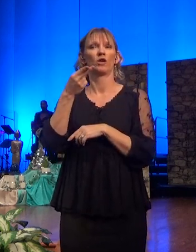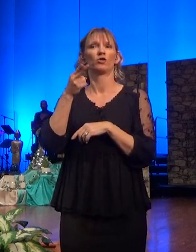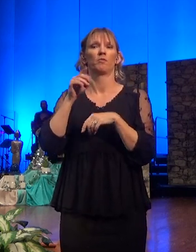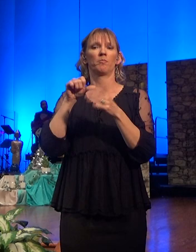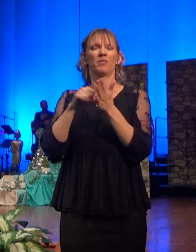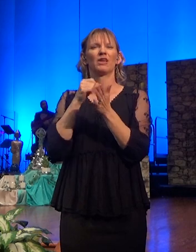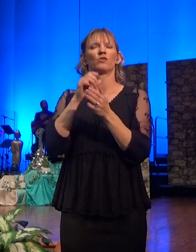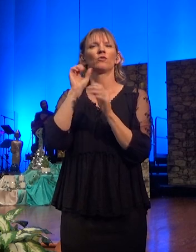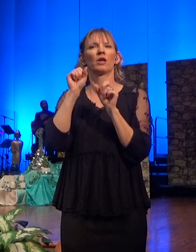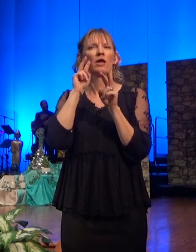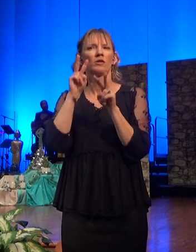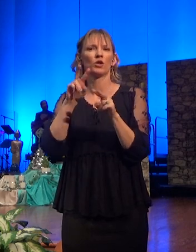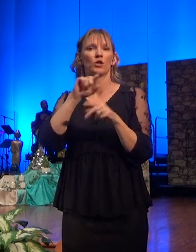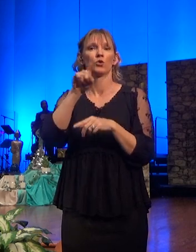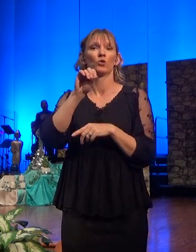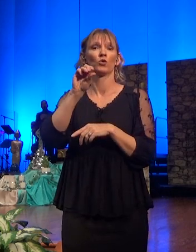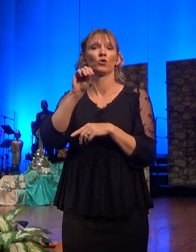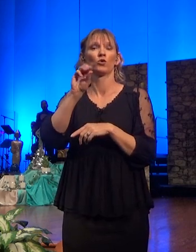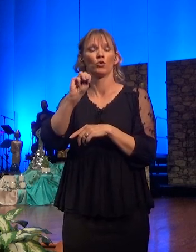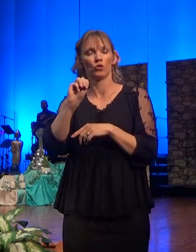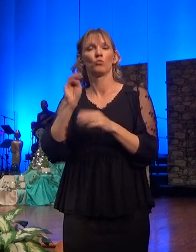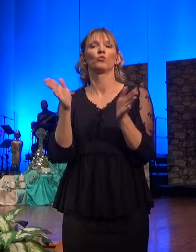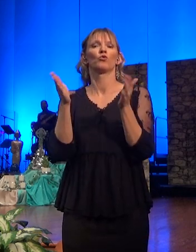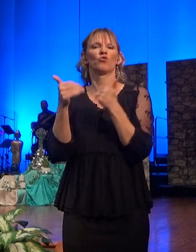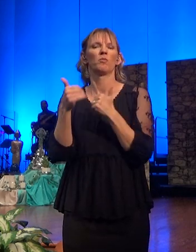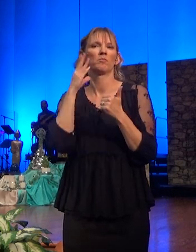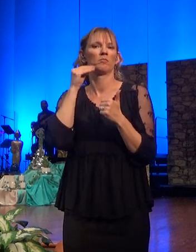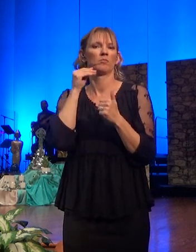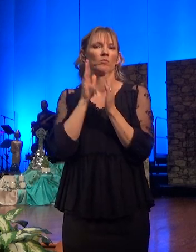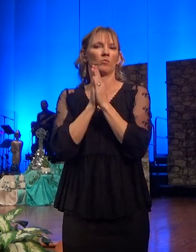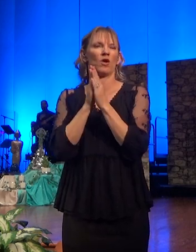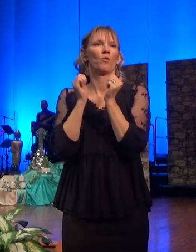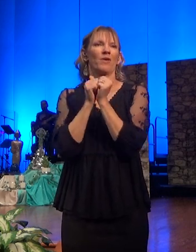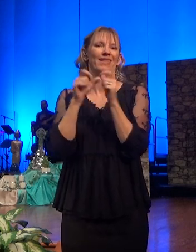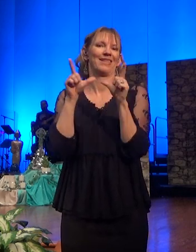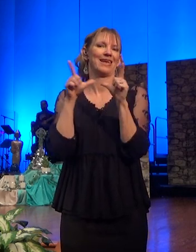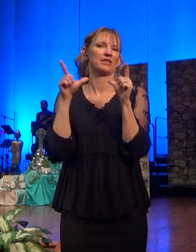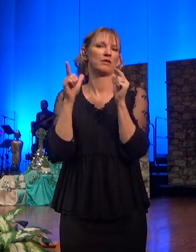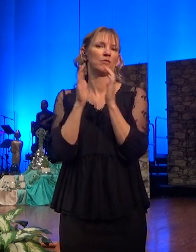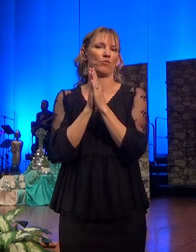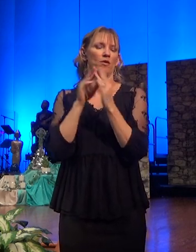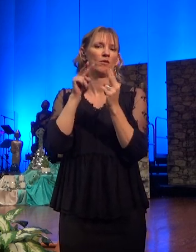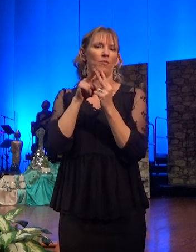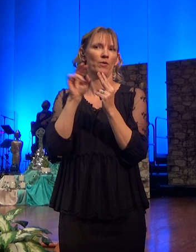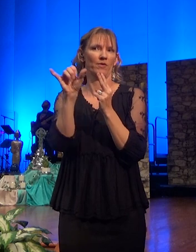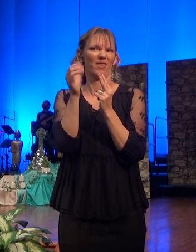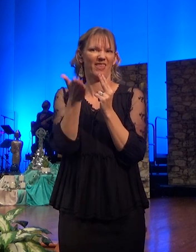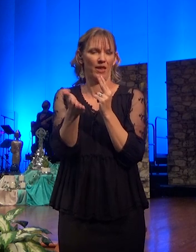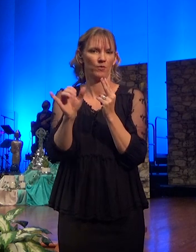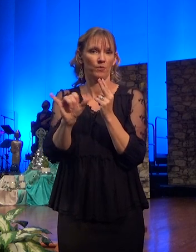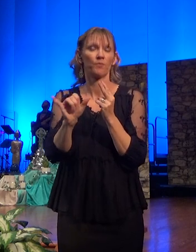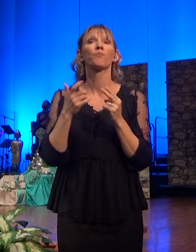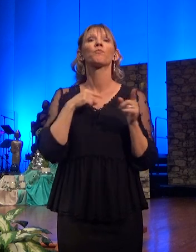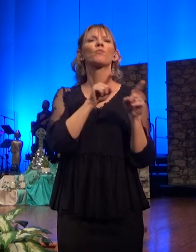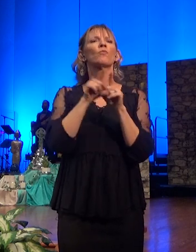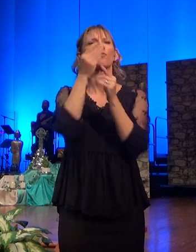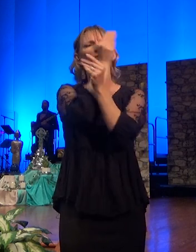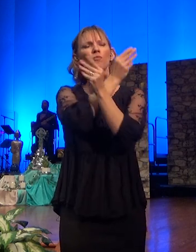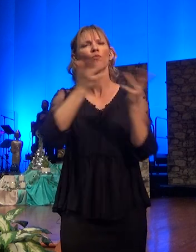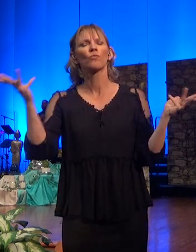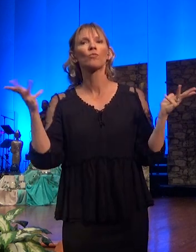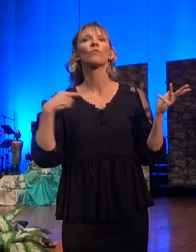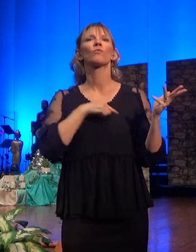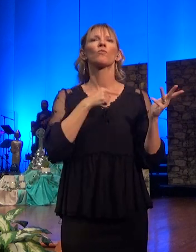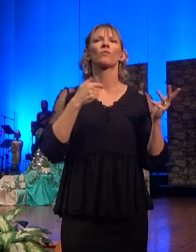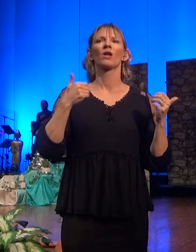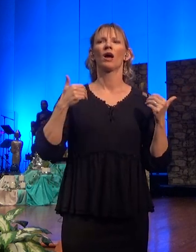to a Zoom room where you can experience a prayer with a licensed practitioner right there. Also want to let everyone know we had